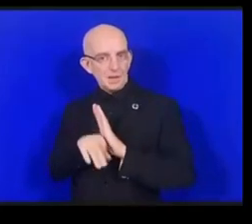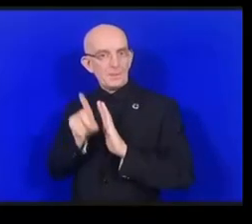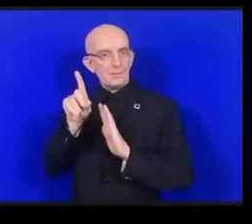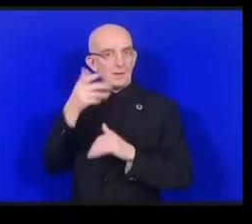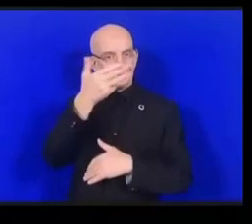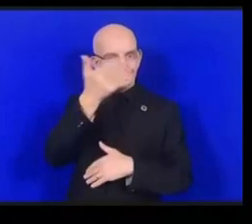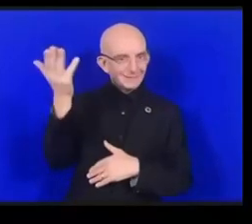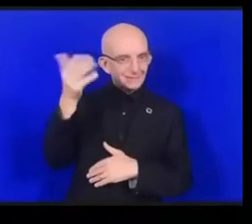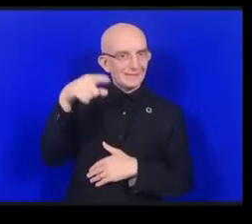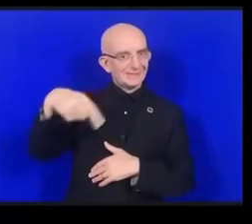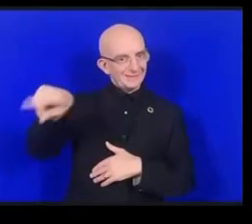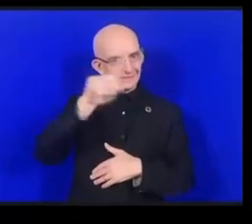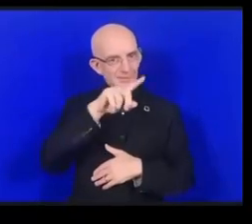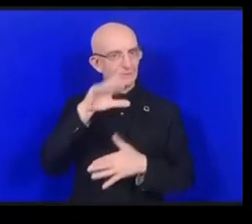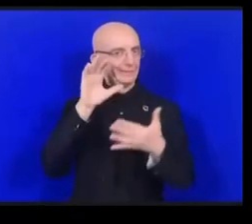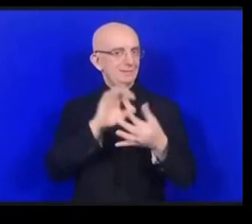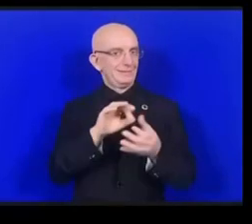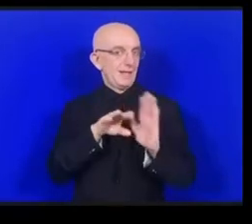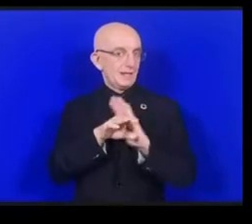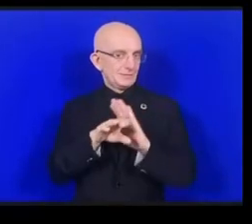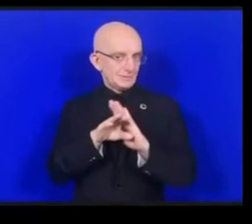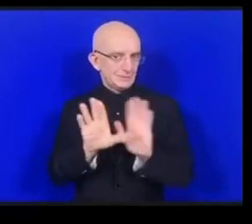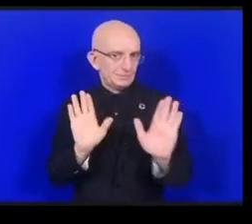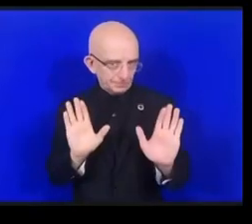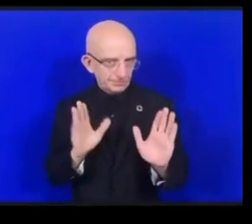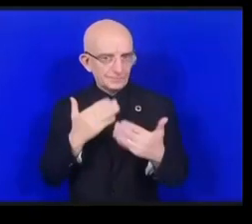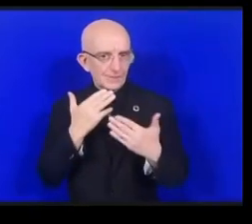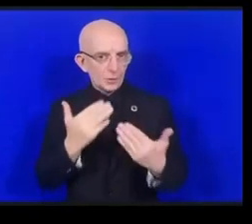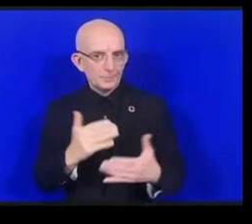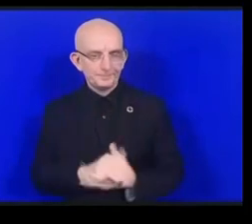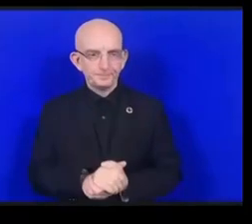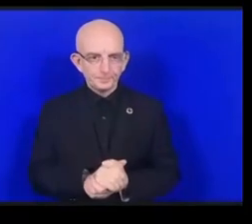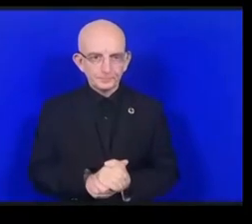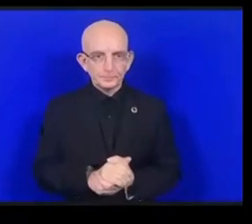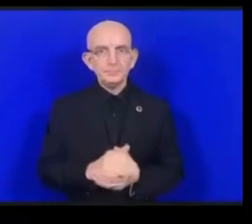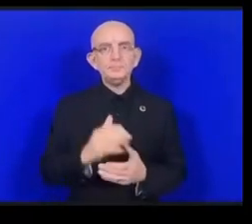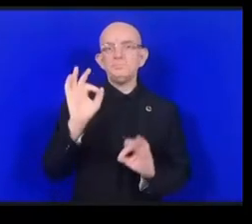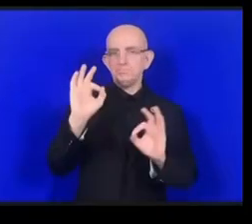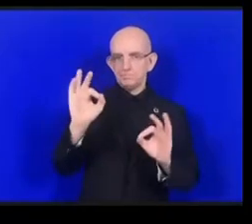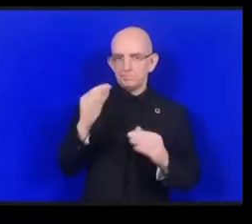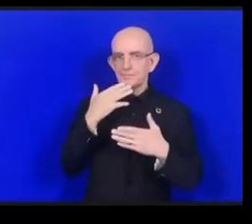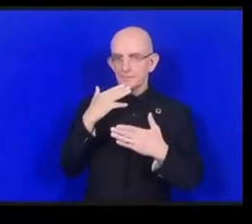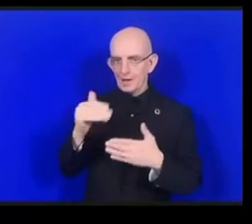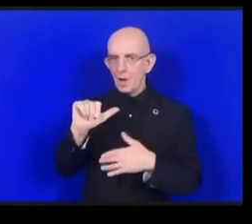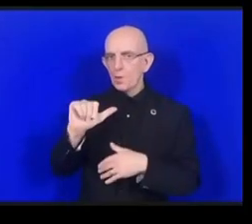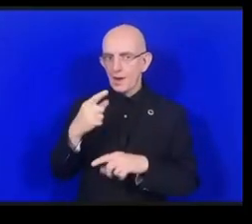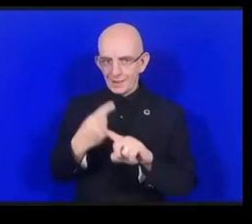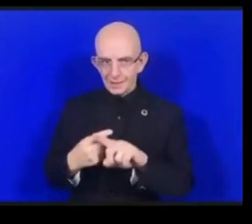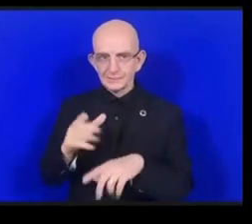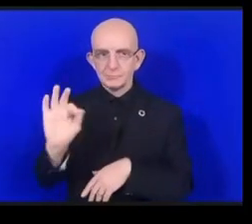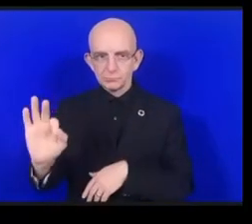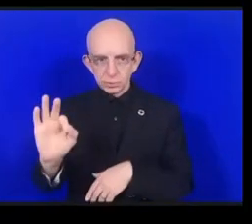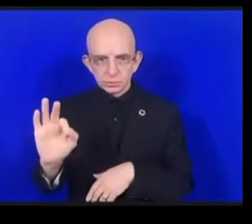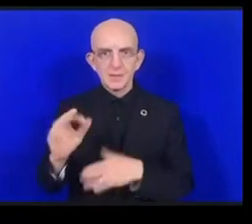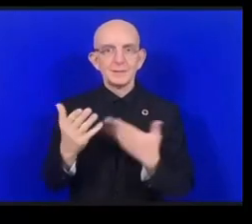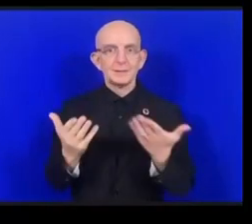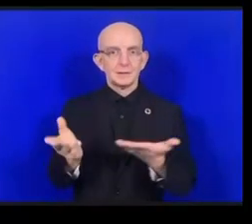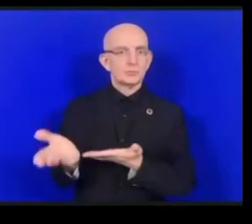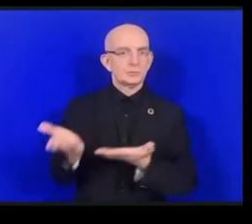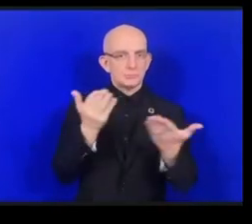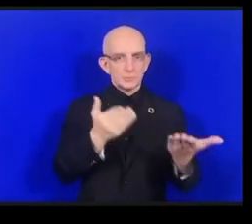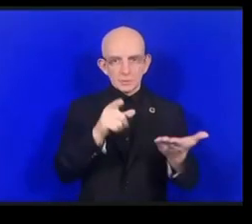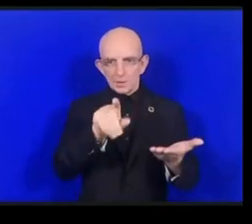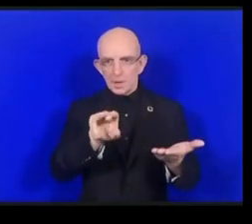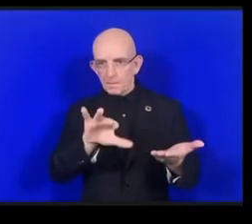you thank you alandro can we now turn to Mark Carell behind this microphone please yes thank you thank you